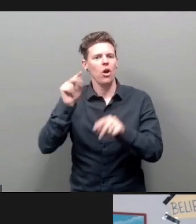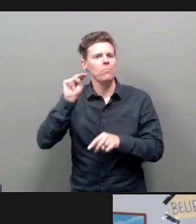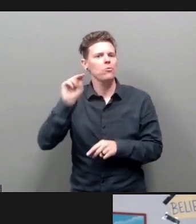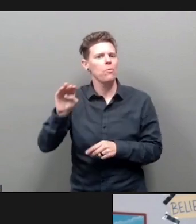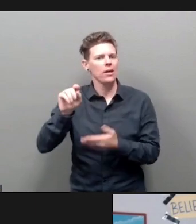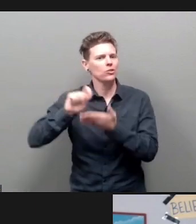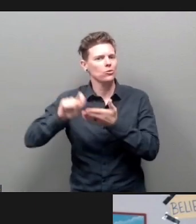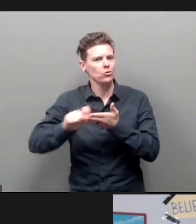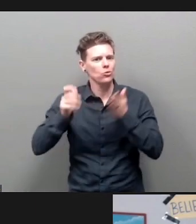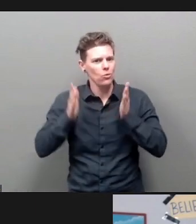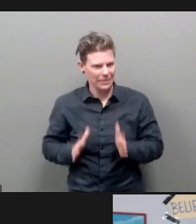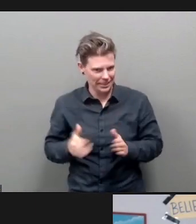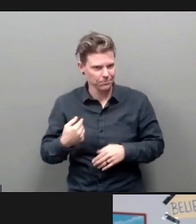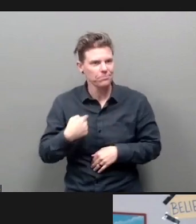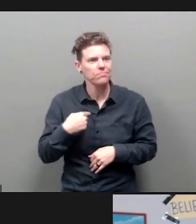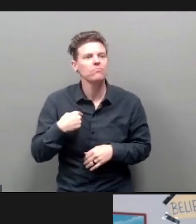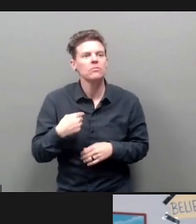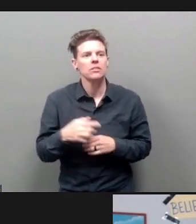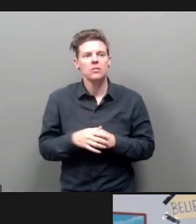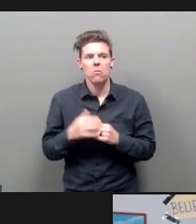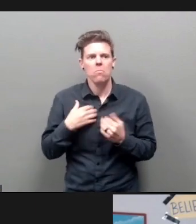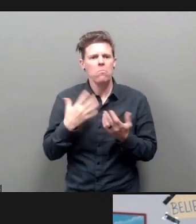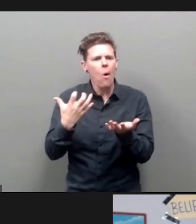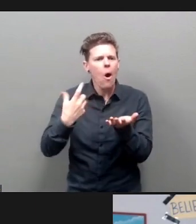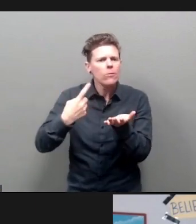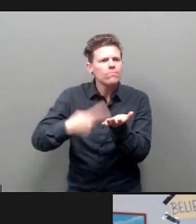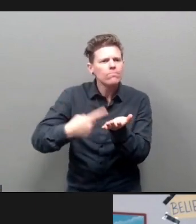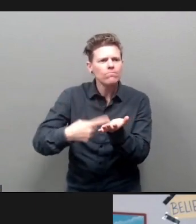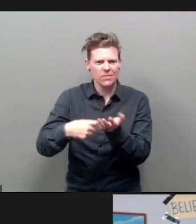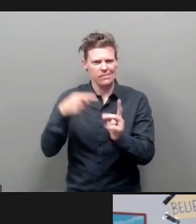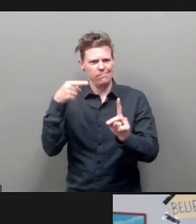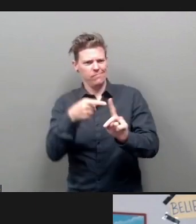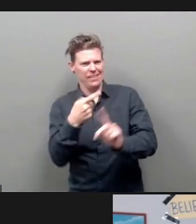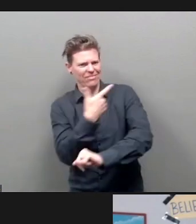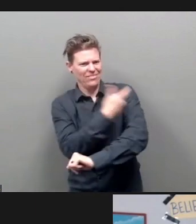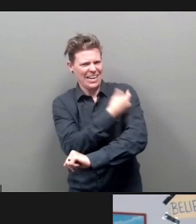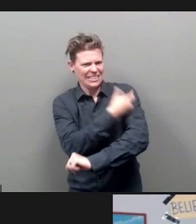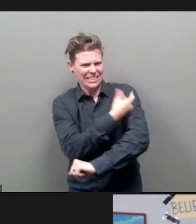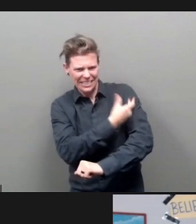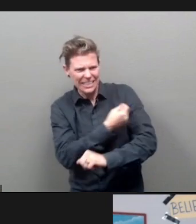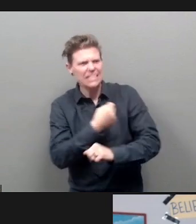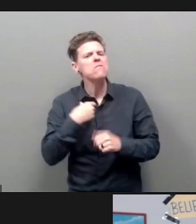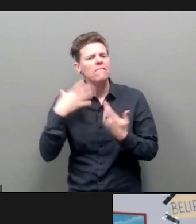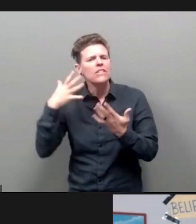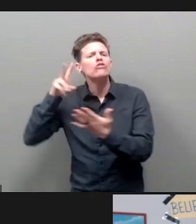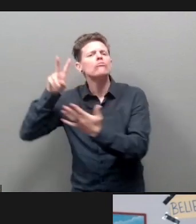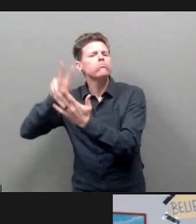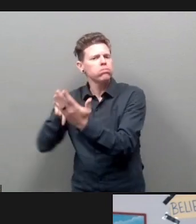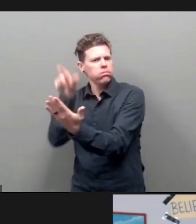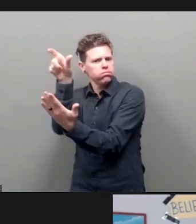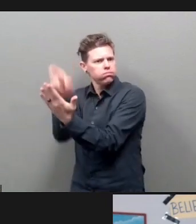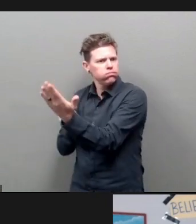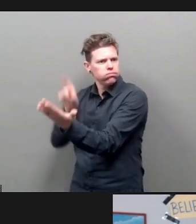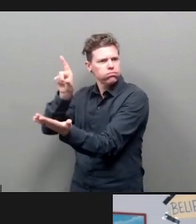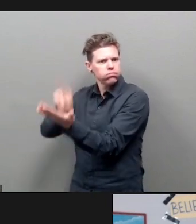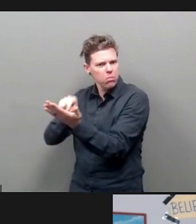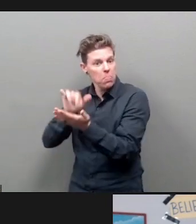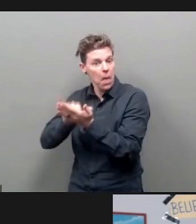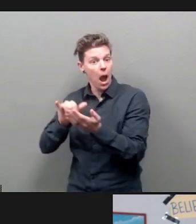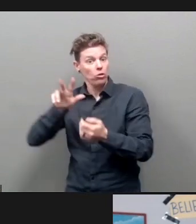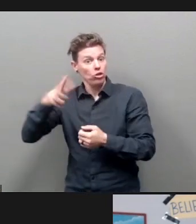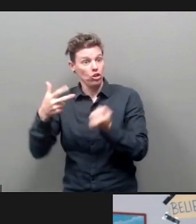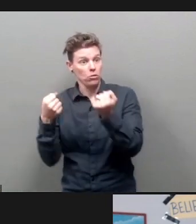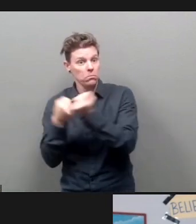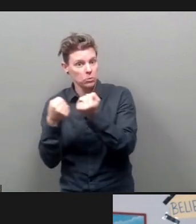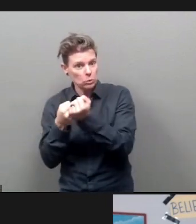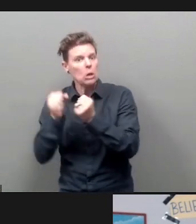vaccines. And I did read in a couple places that the booster could start losing its full effectiveness after 10